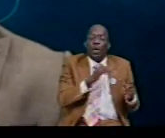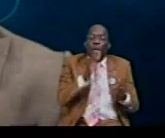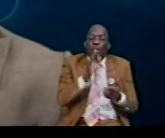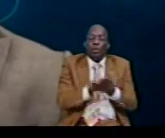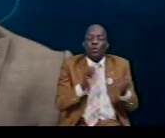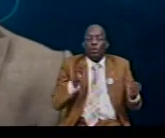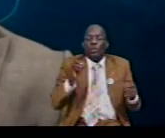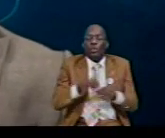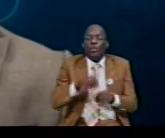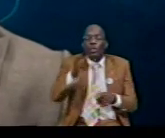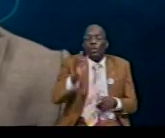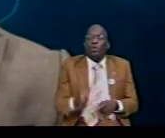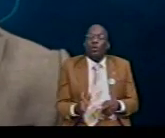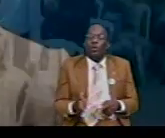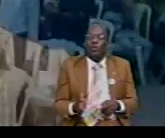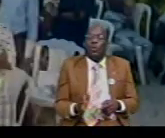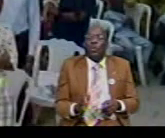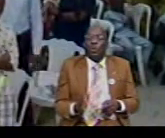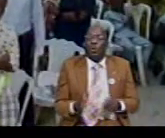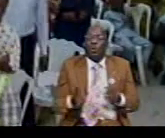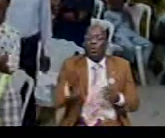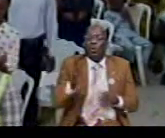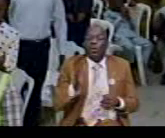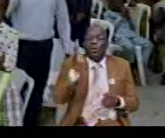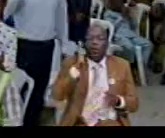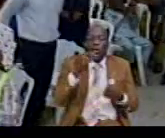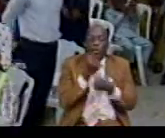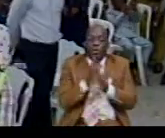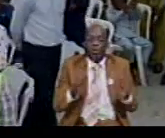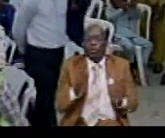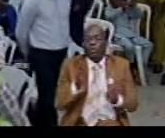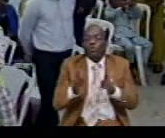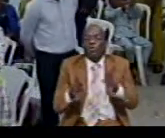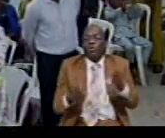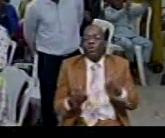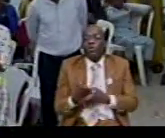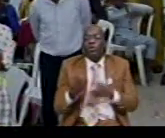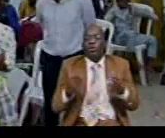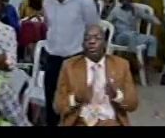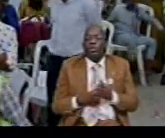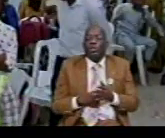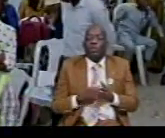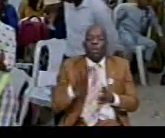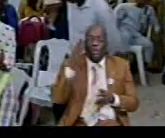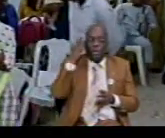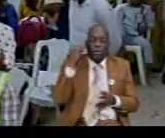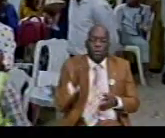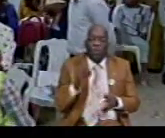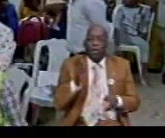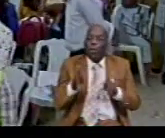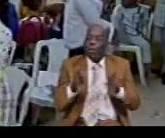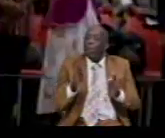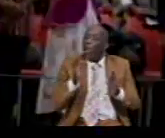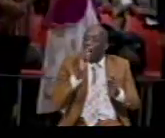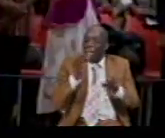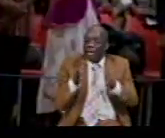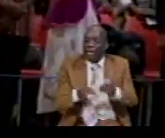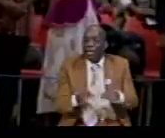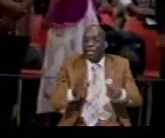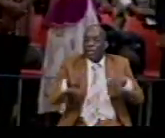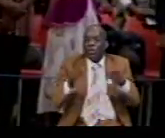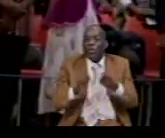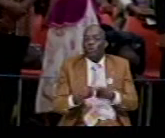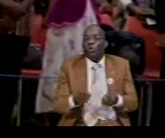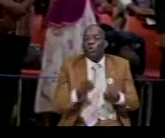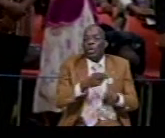this experience. Pray. Pray. Is it nothing to you that people are dying, going to hell unprepared? Let's pray